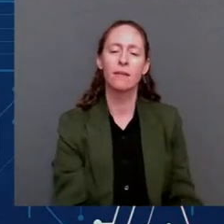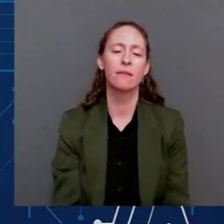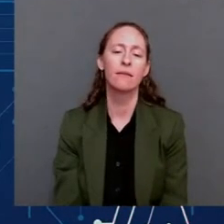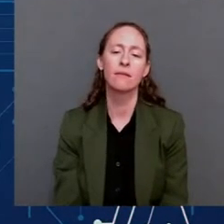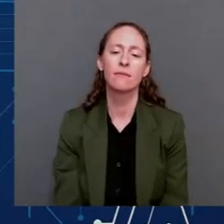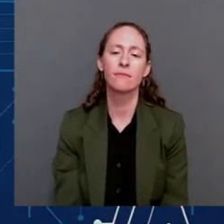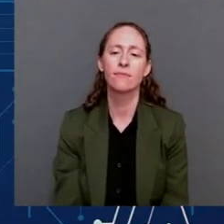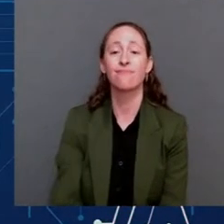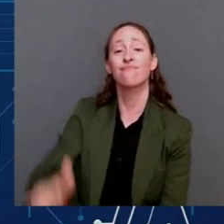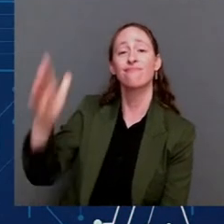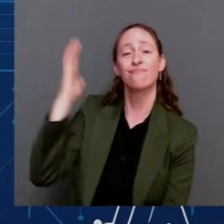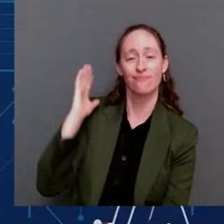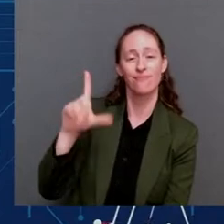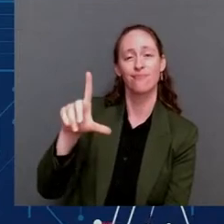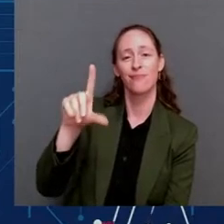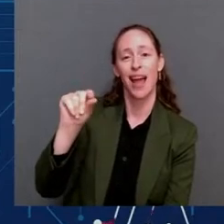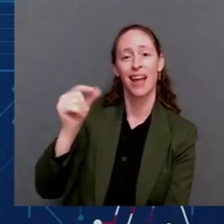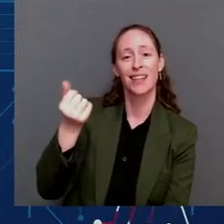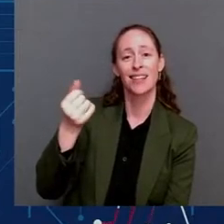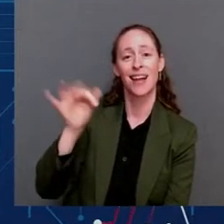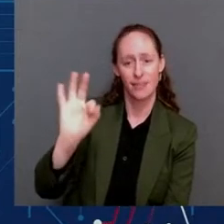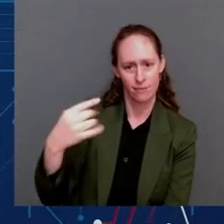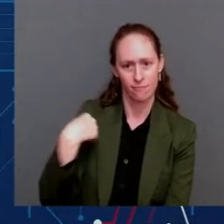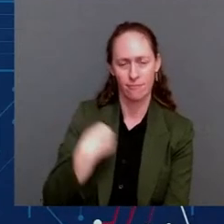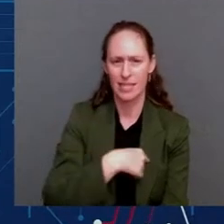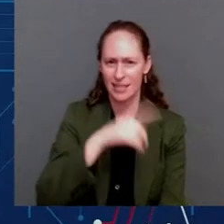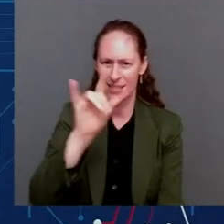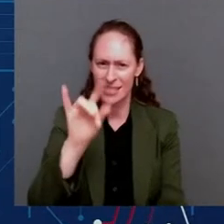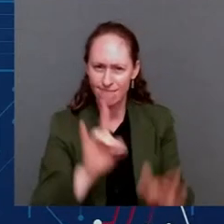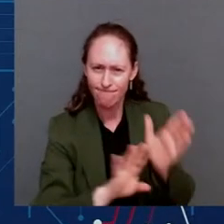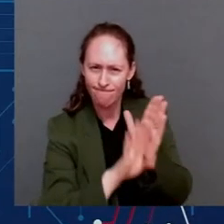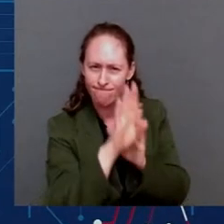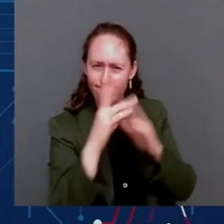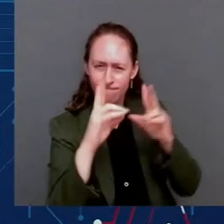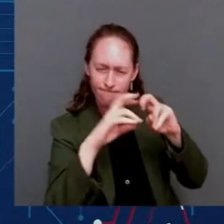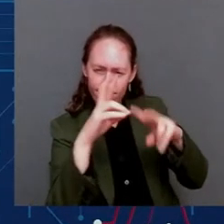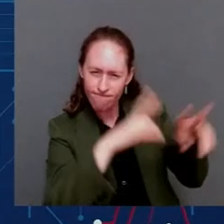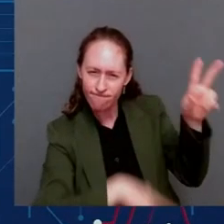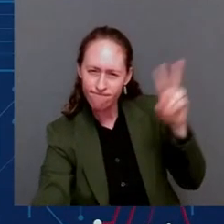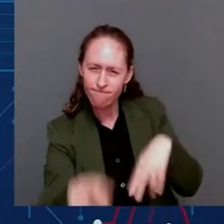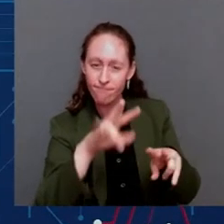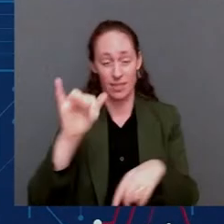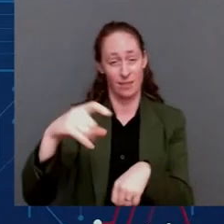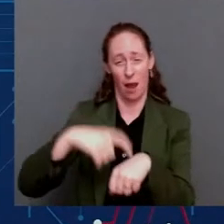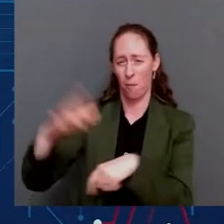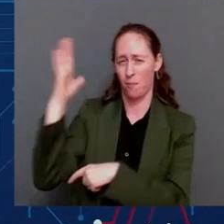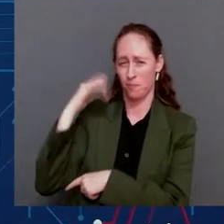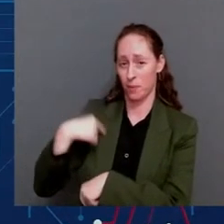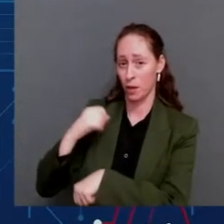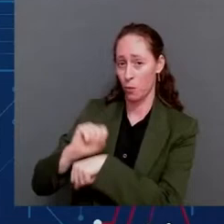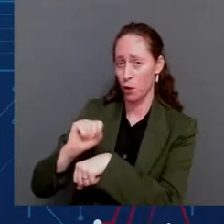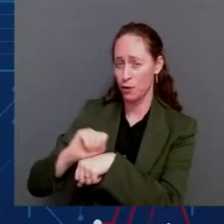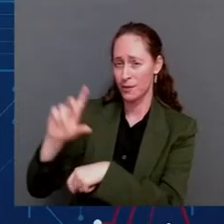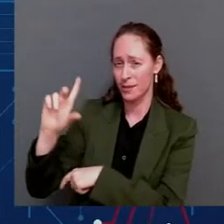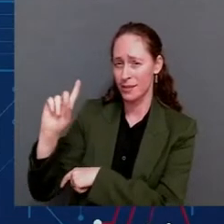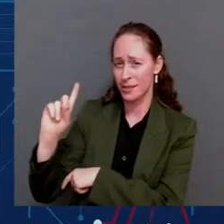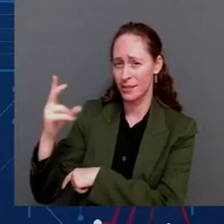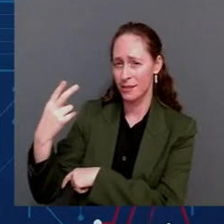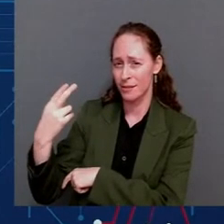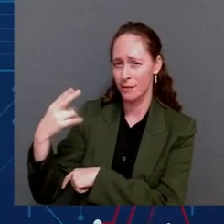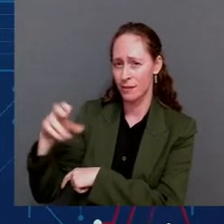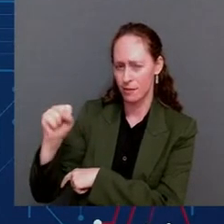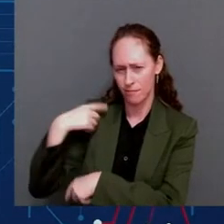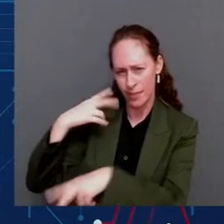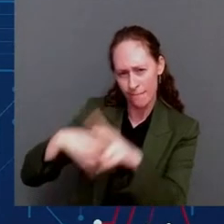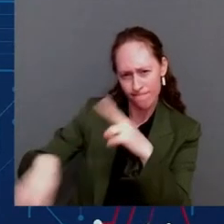the ranking member of Homeland Security, where we looked at shortages of drugs in America, that in this great country of ours, we had shortages.